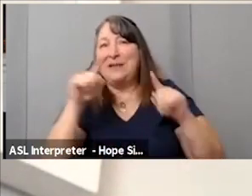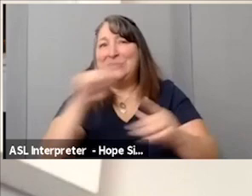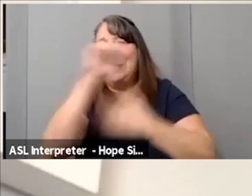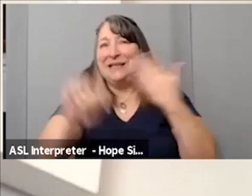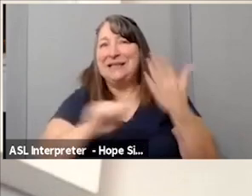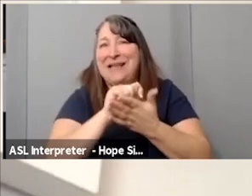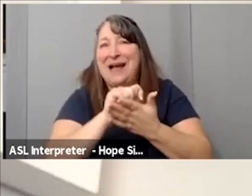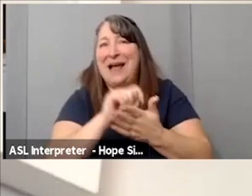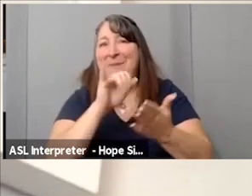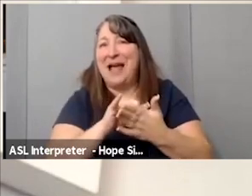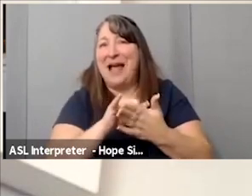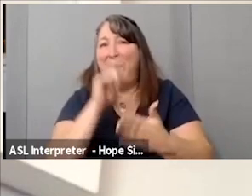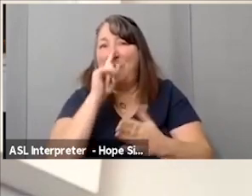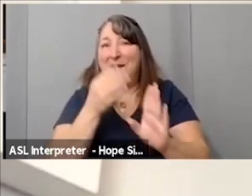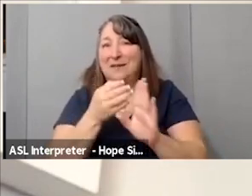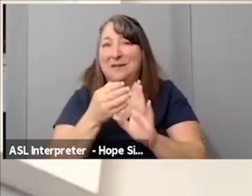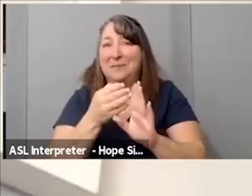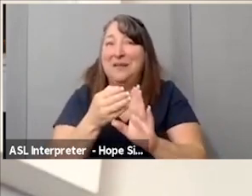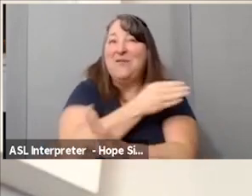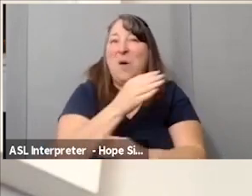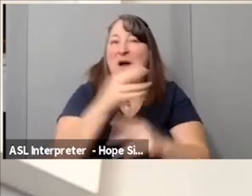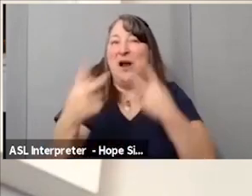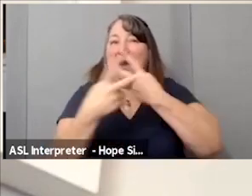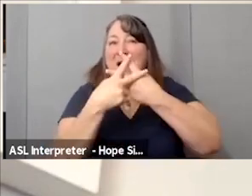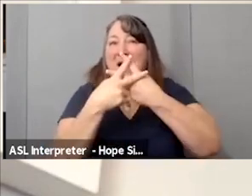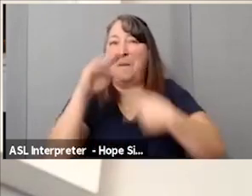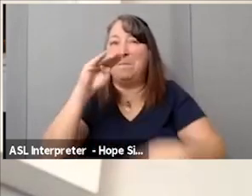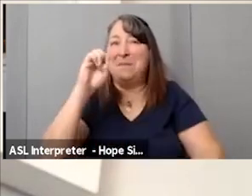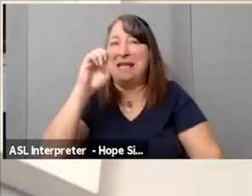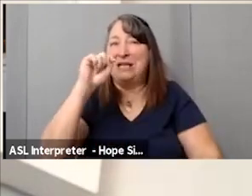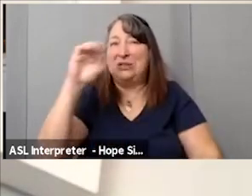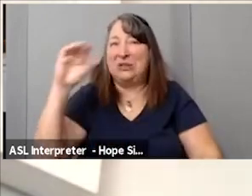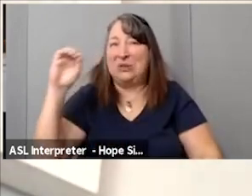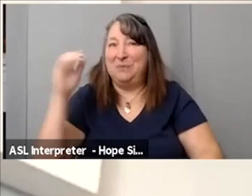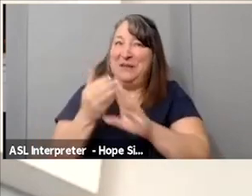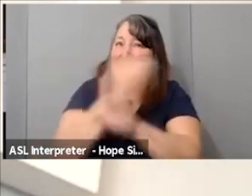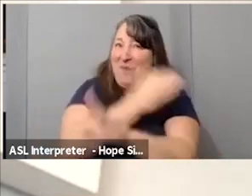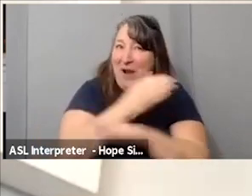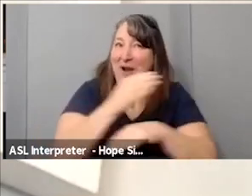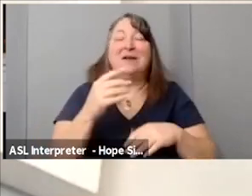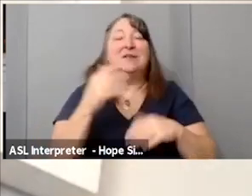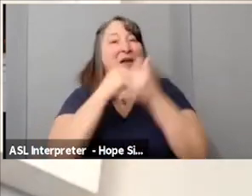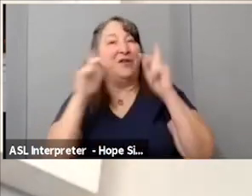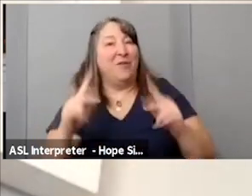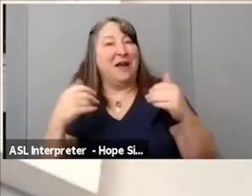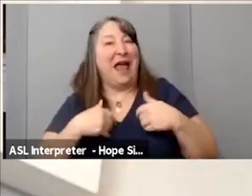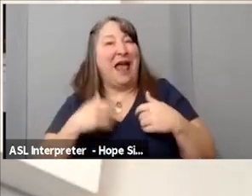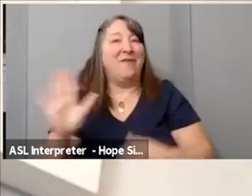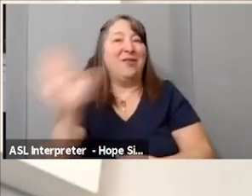pre Me Too, pre sort of everyone having their own production